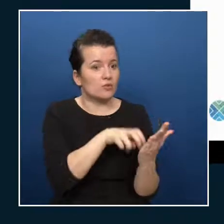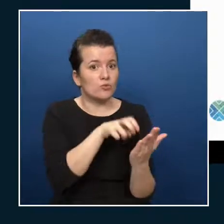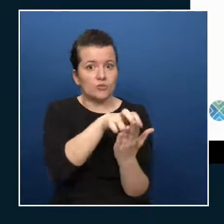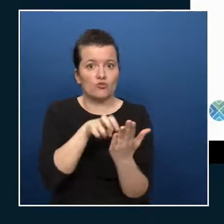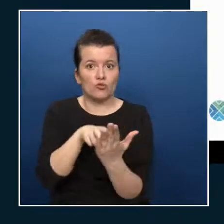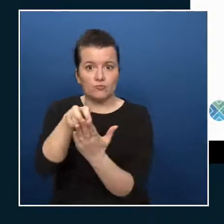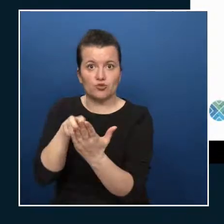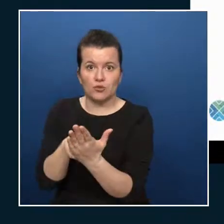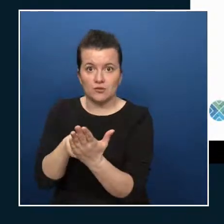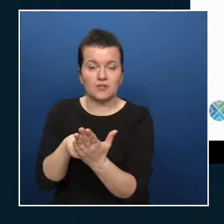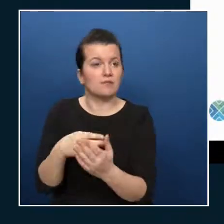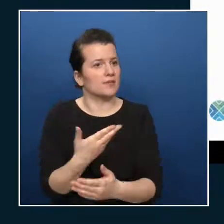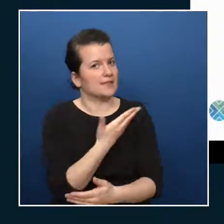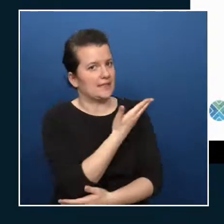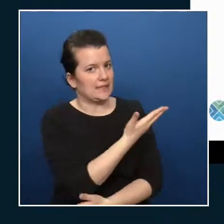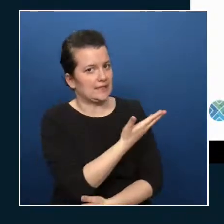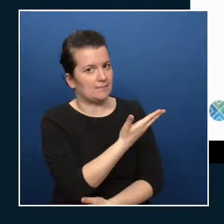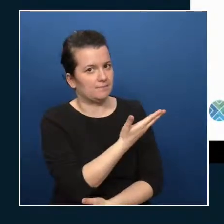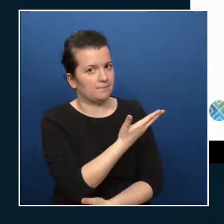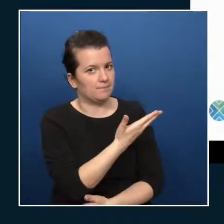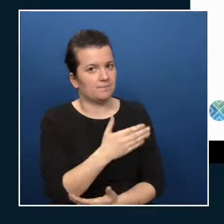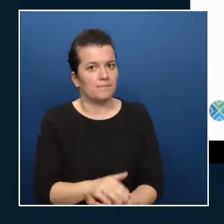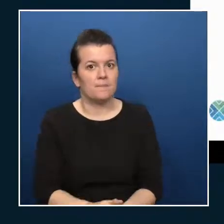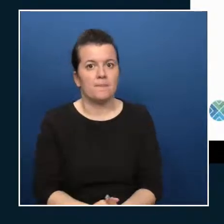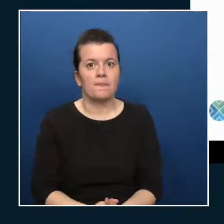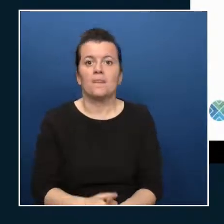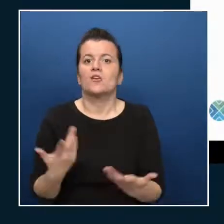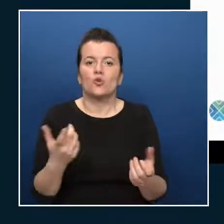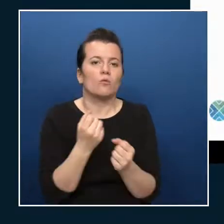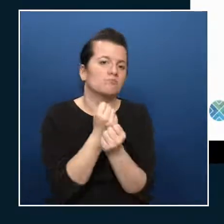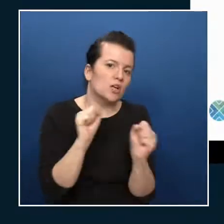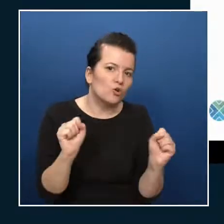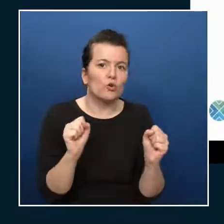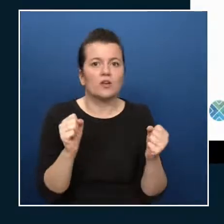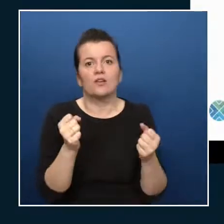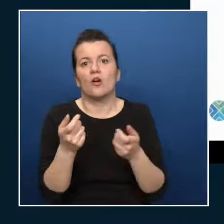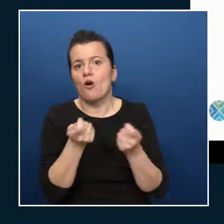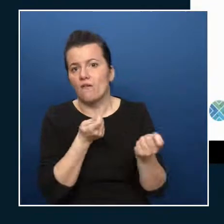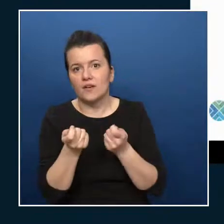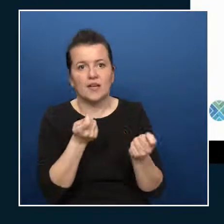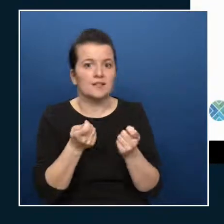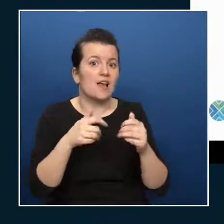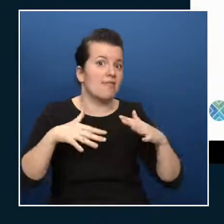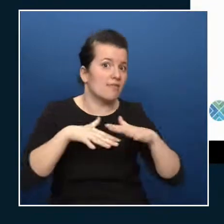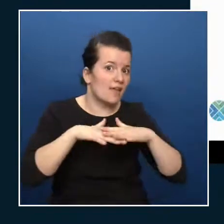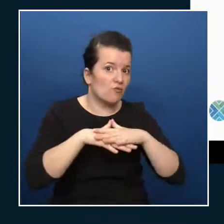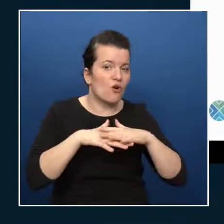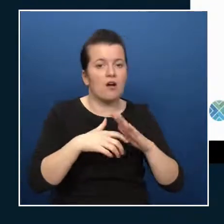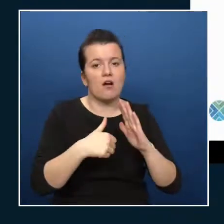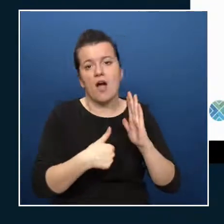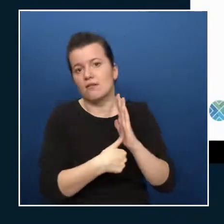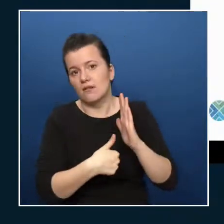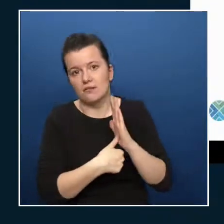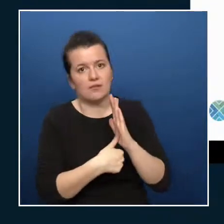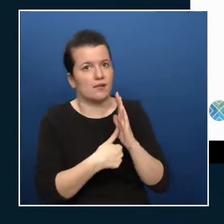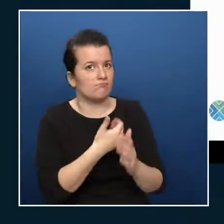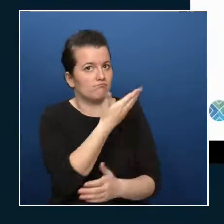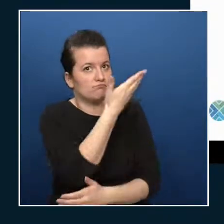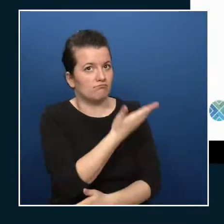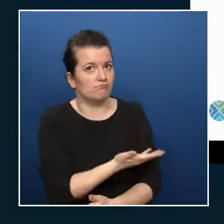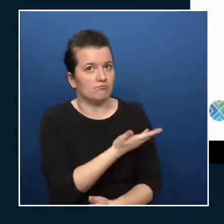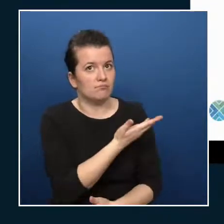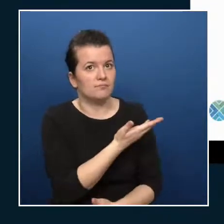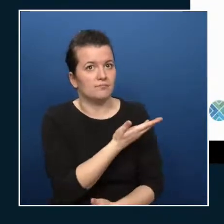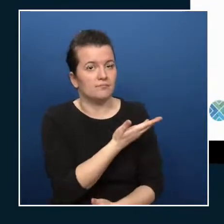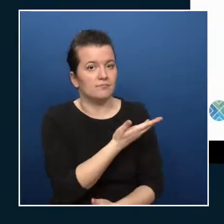and it includes security, governance, networking, and identity by default. So they take all